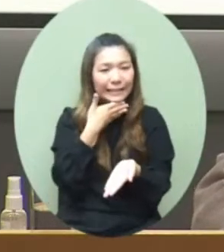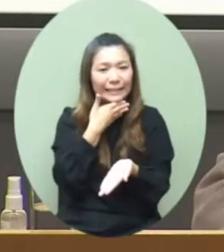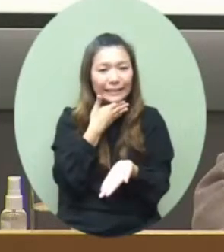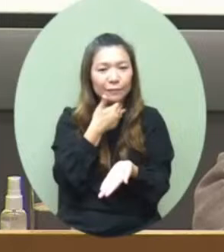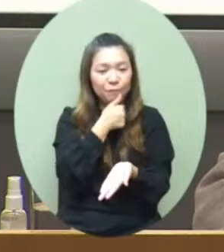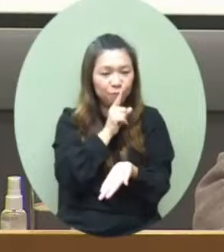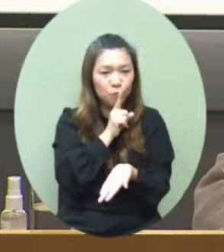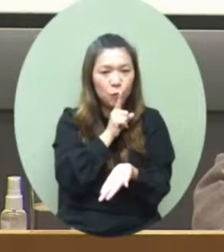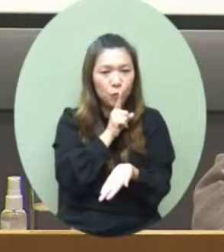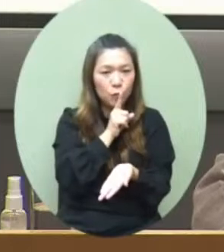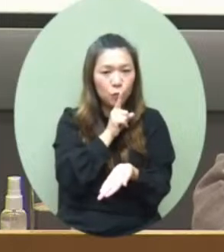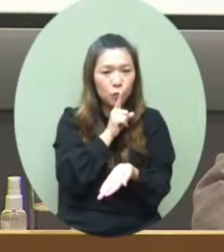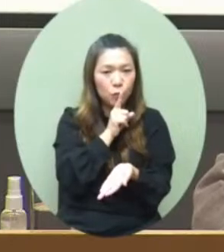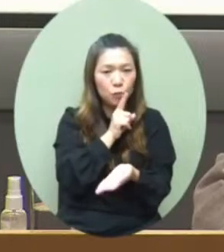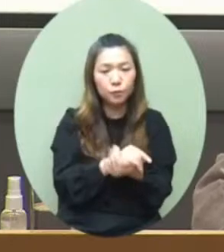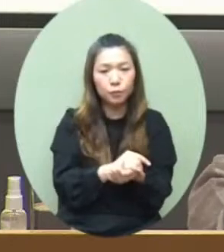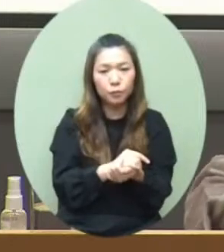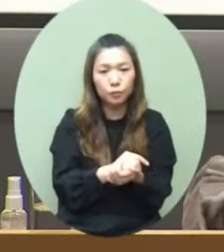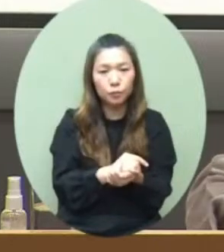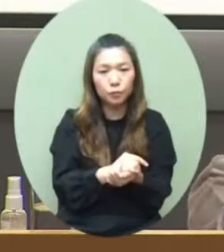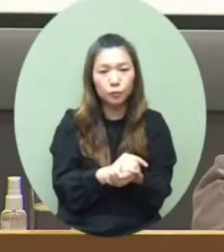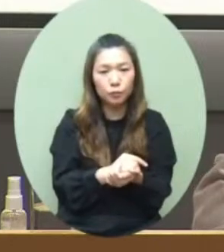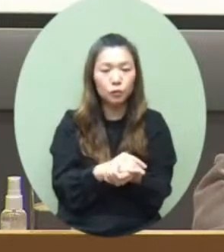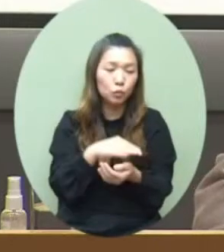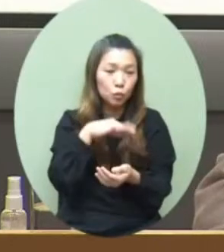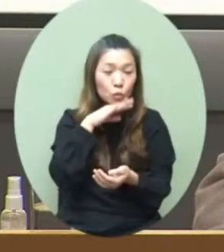. It is a play area for children.